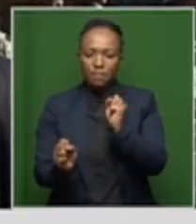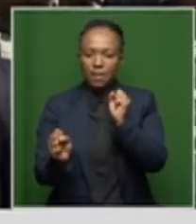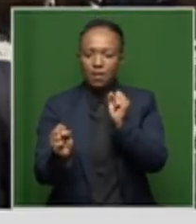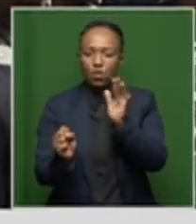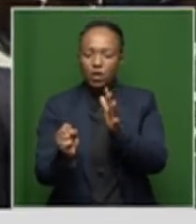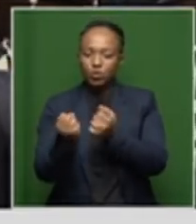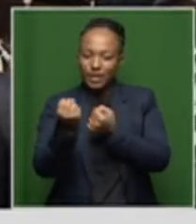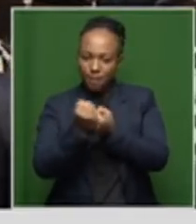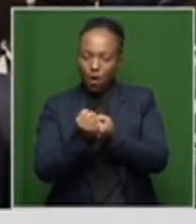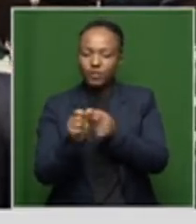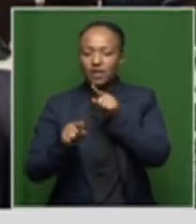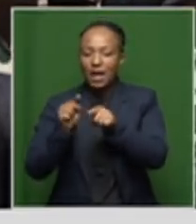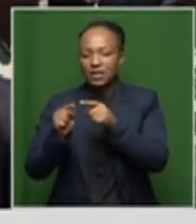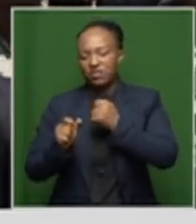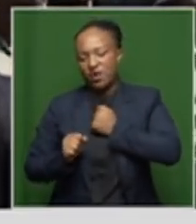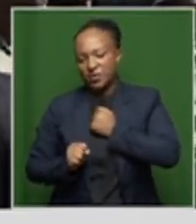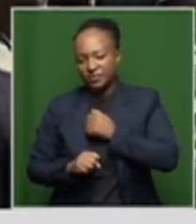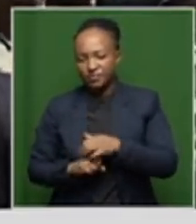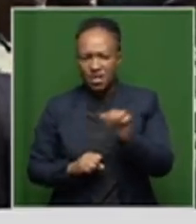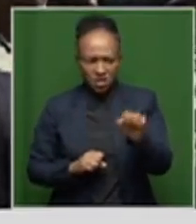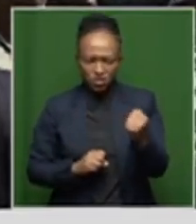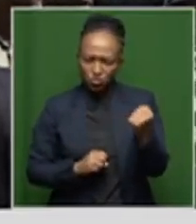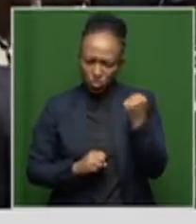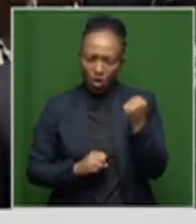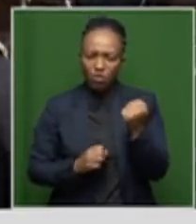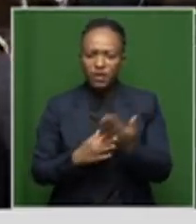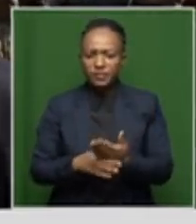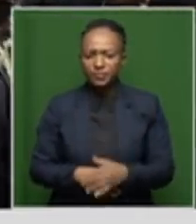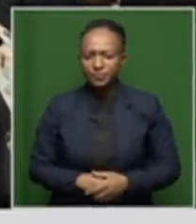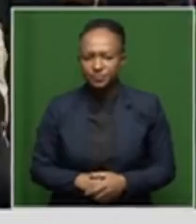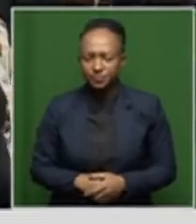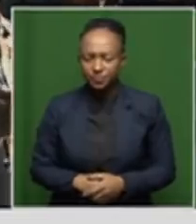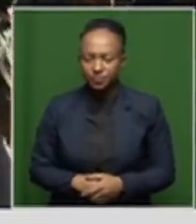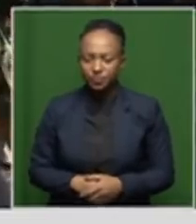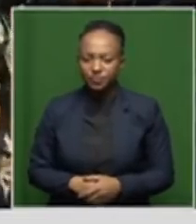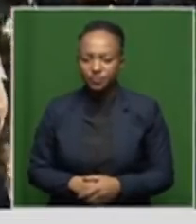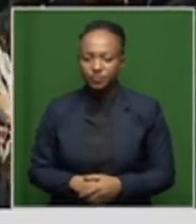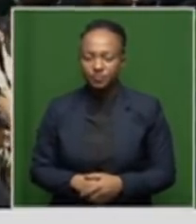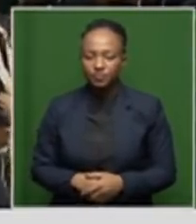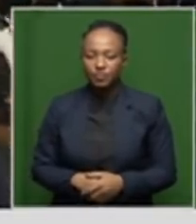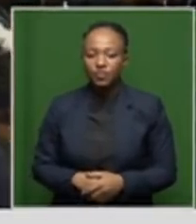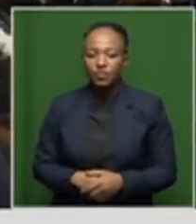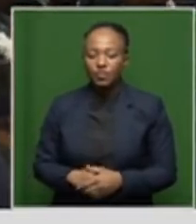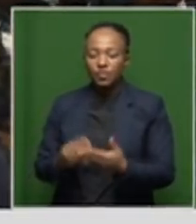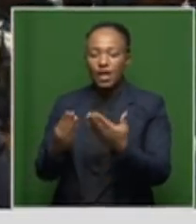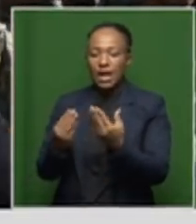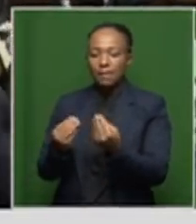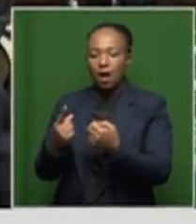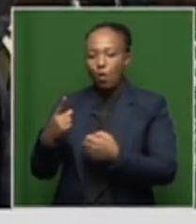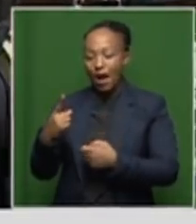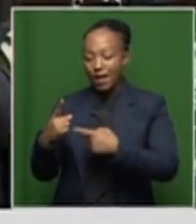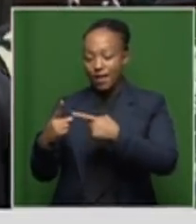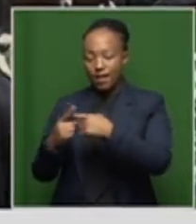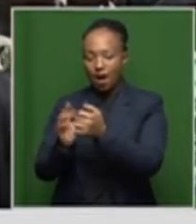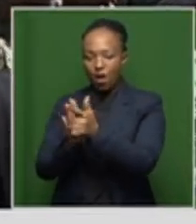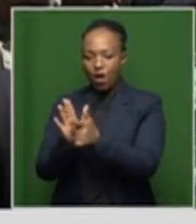in support of the allegations that we have made. Yes, indeed, we have a good case. Mr. Ngwema, the accused number 1's legal team says that you